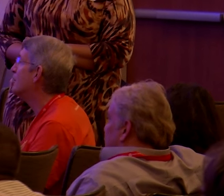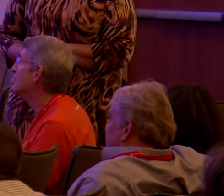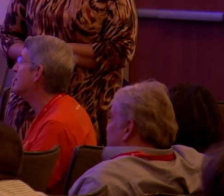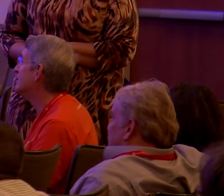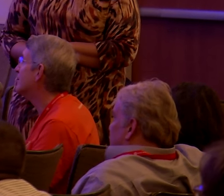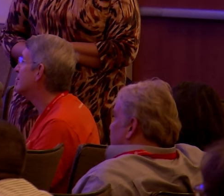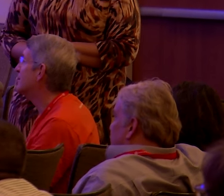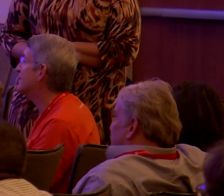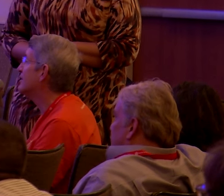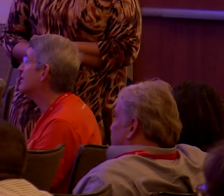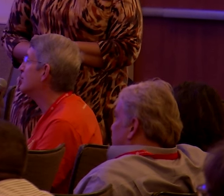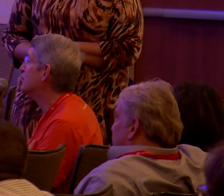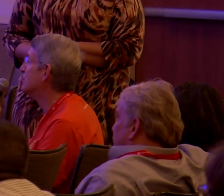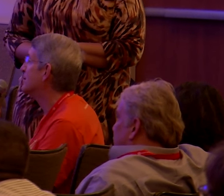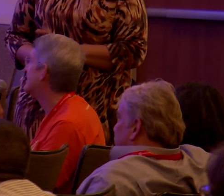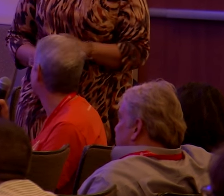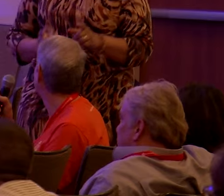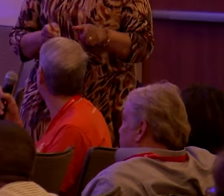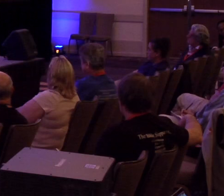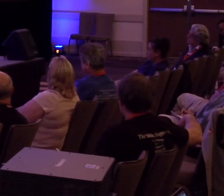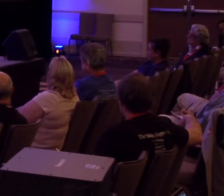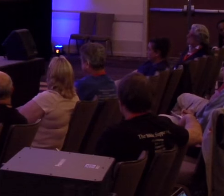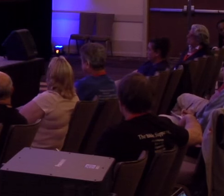our movement or our groups?